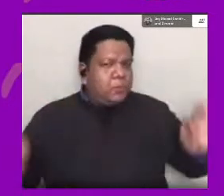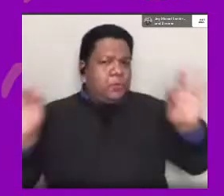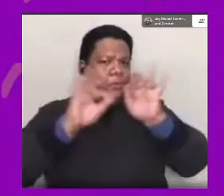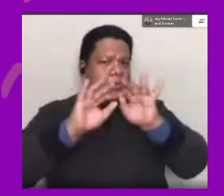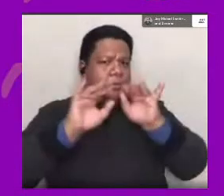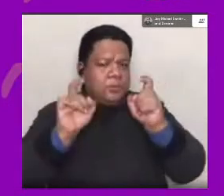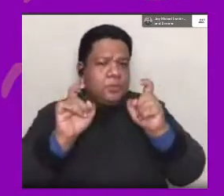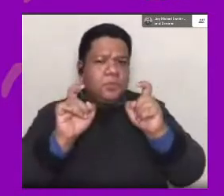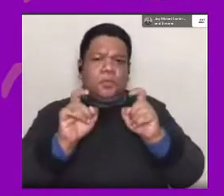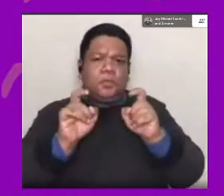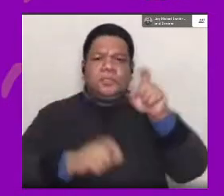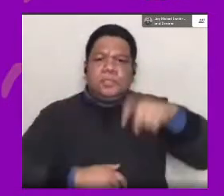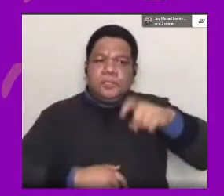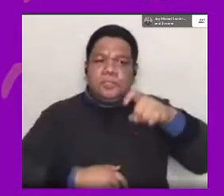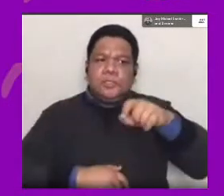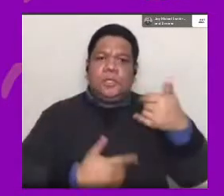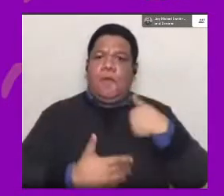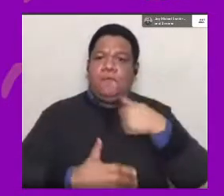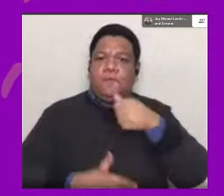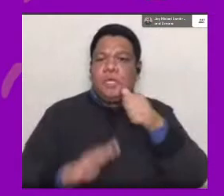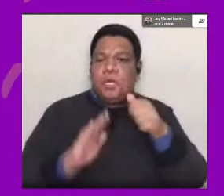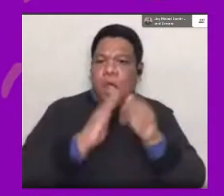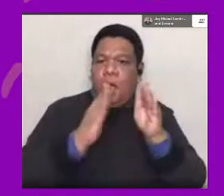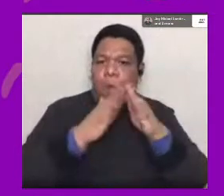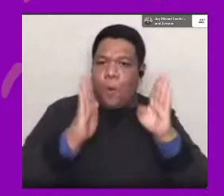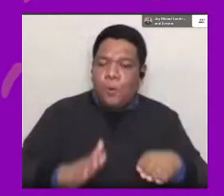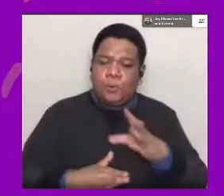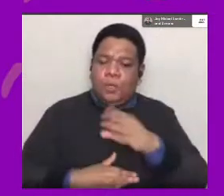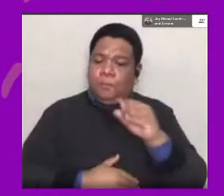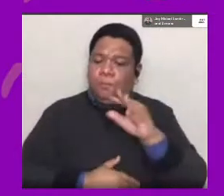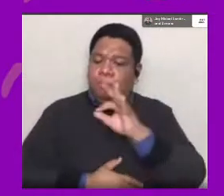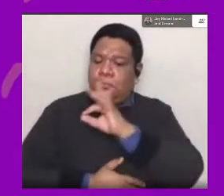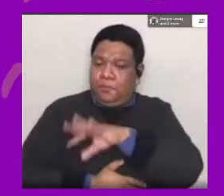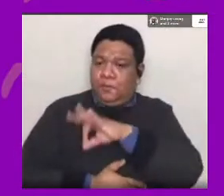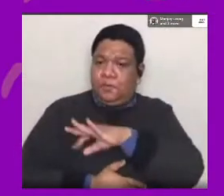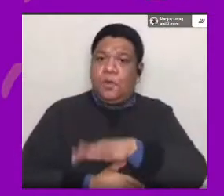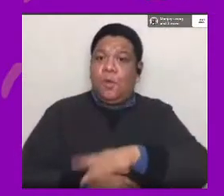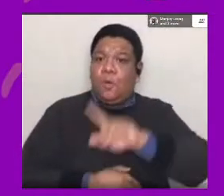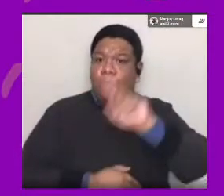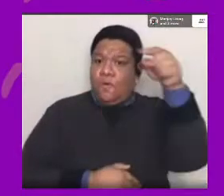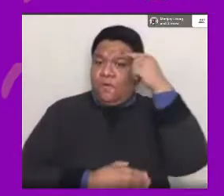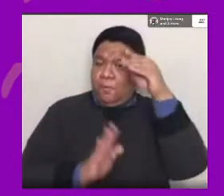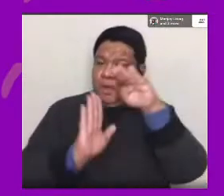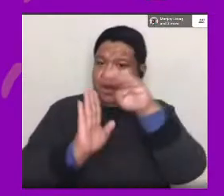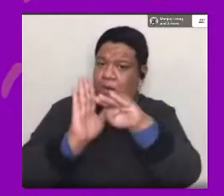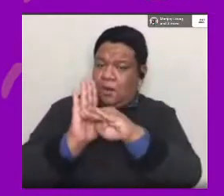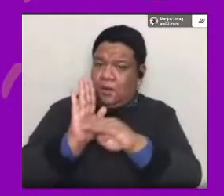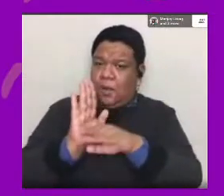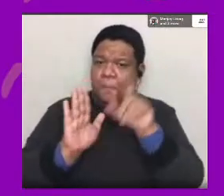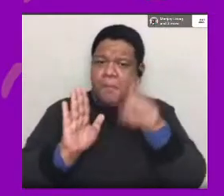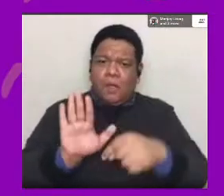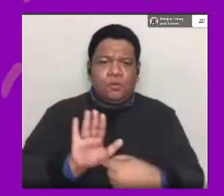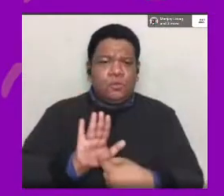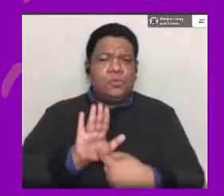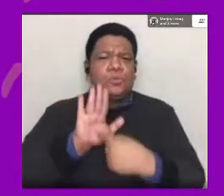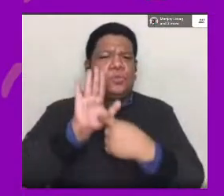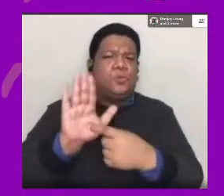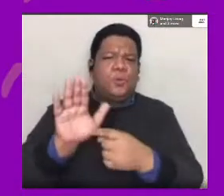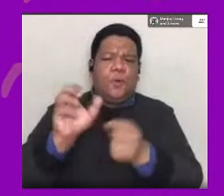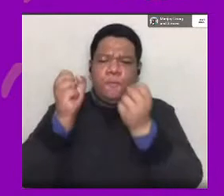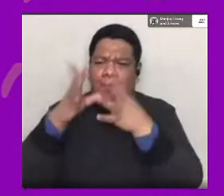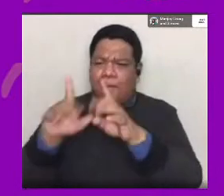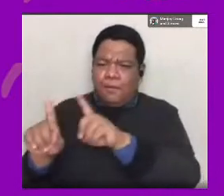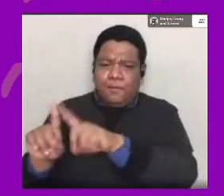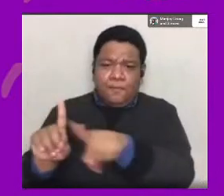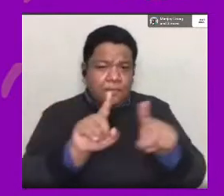of hidden households and beneficiaries. Government lists must reflect multiple